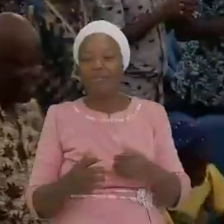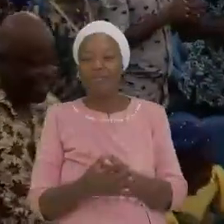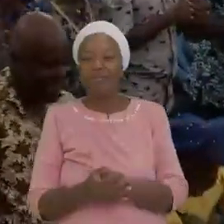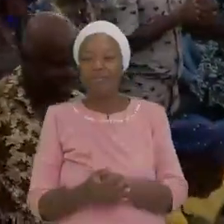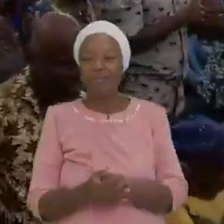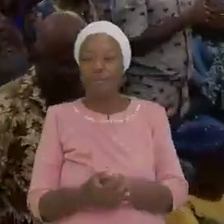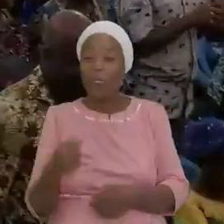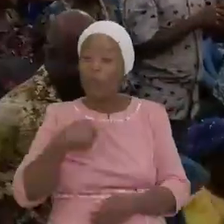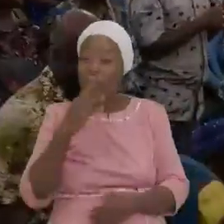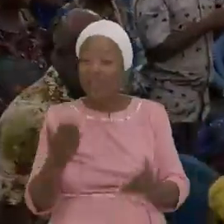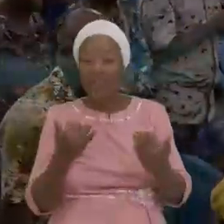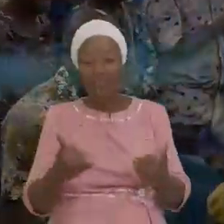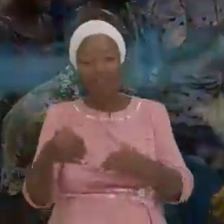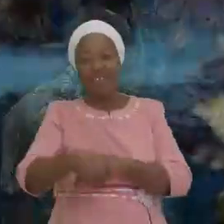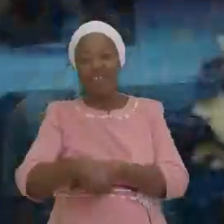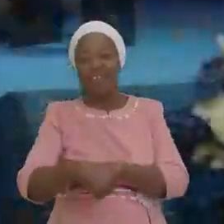We're here tonight